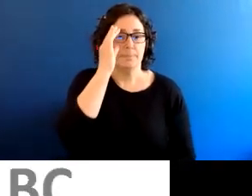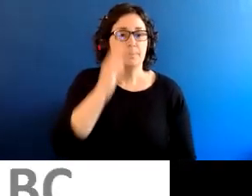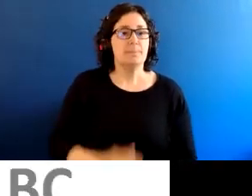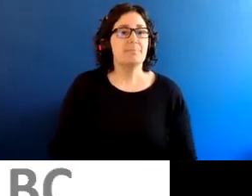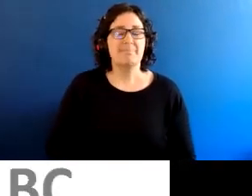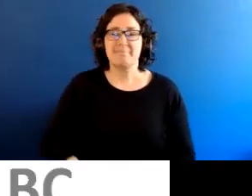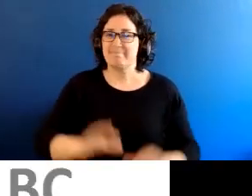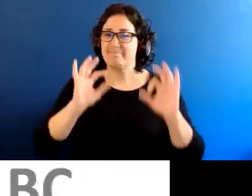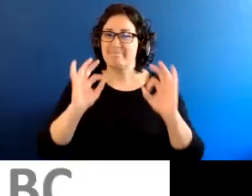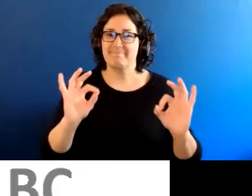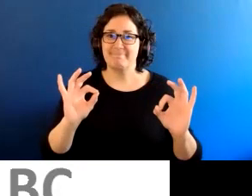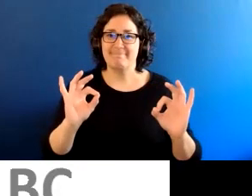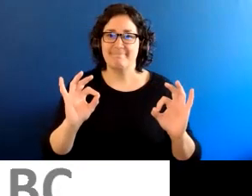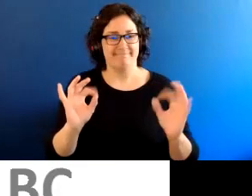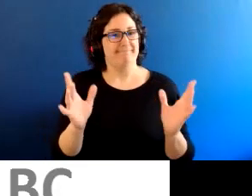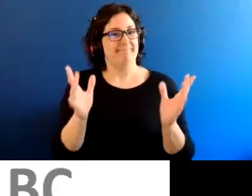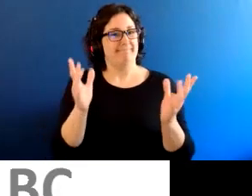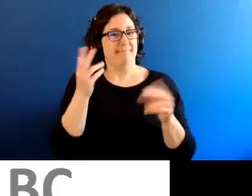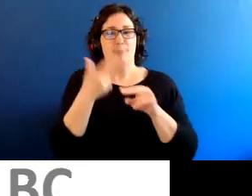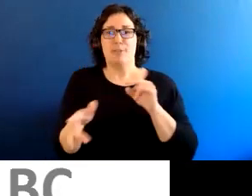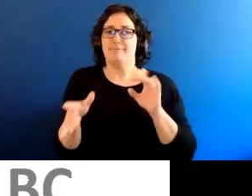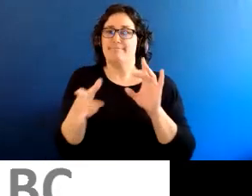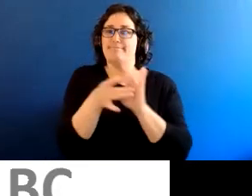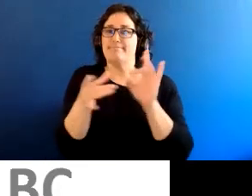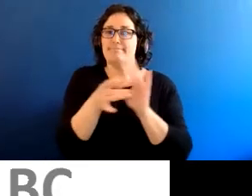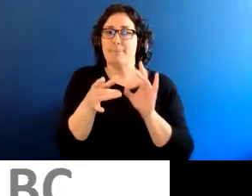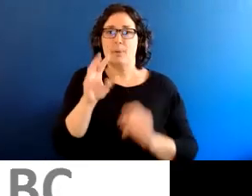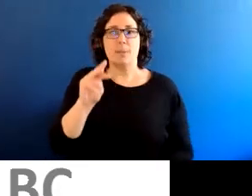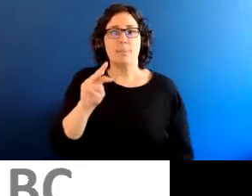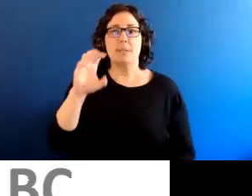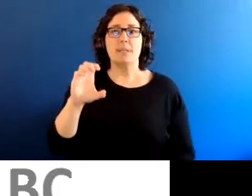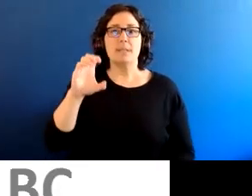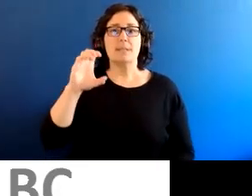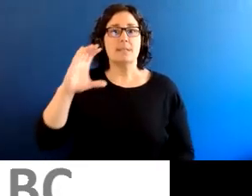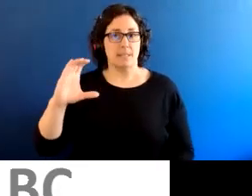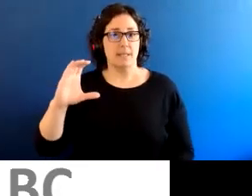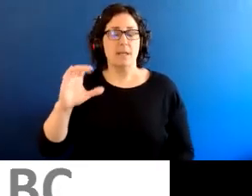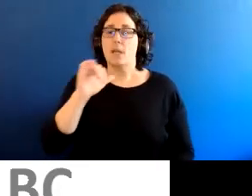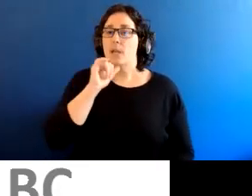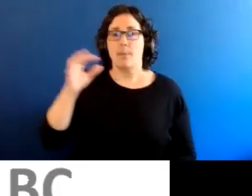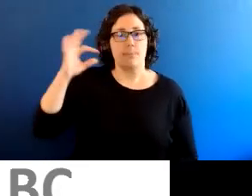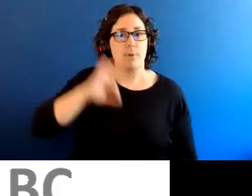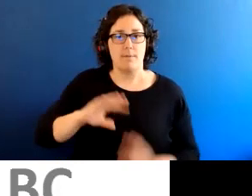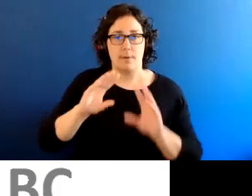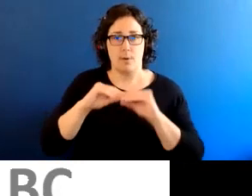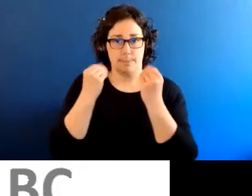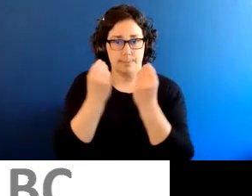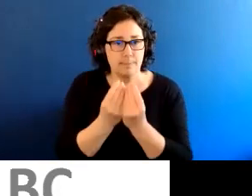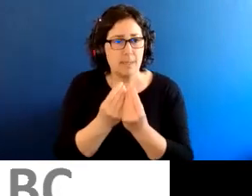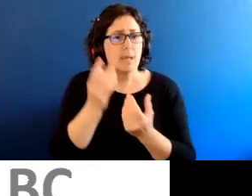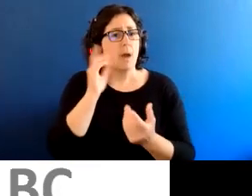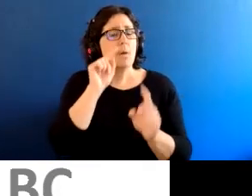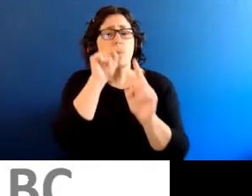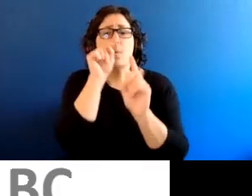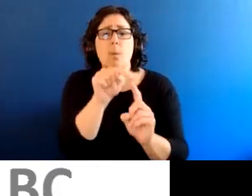All right, now a little bit about Women's Enterprise Center. We are a not-for-profit organization, and we are dedicated